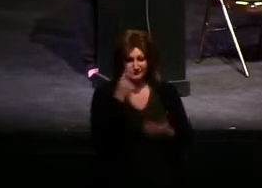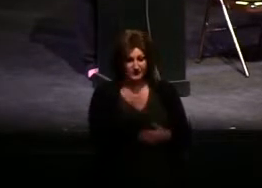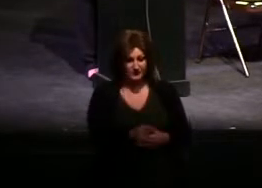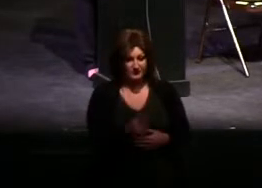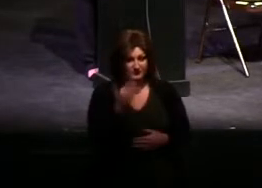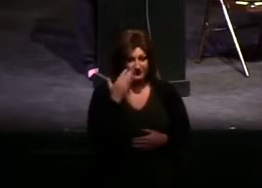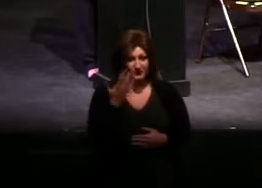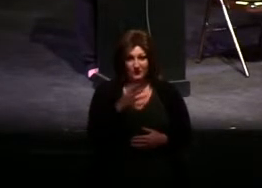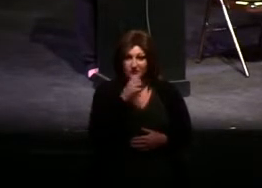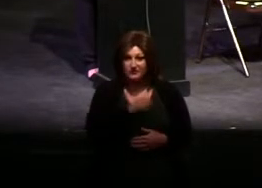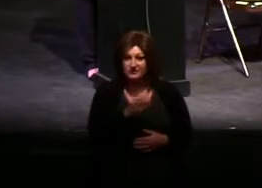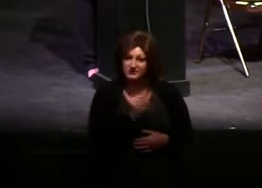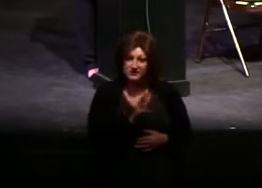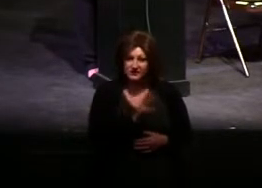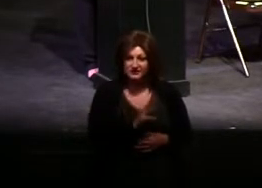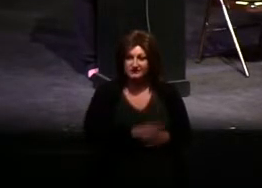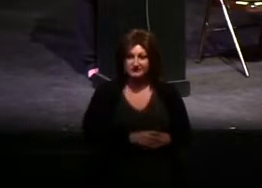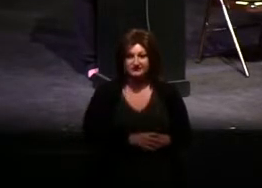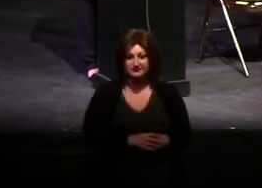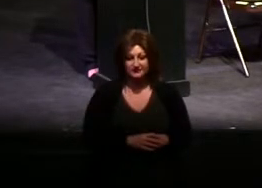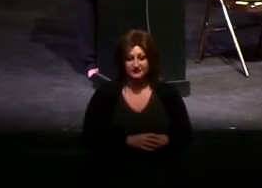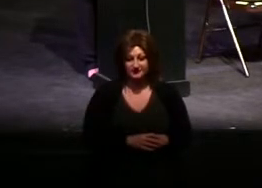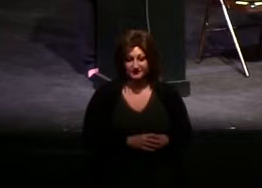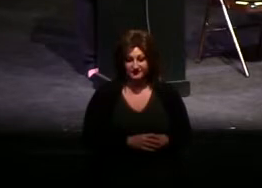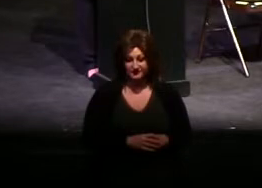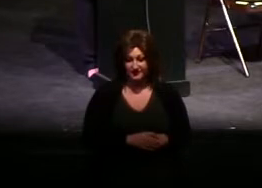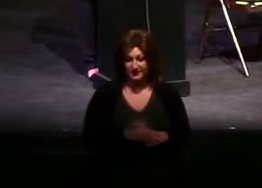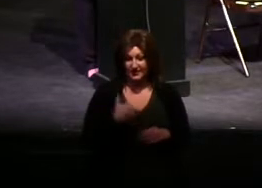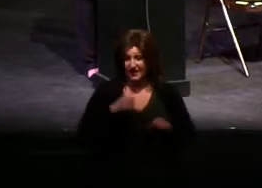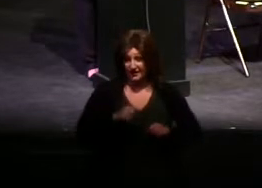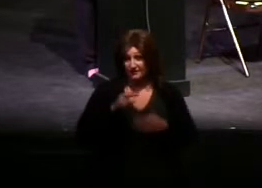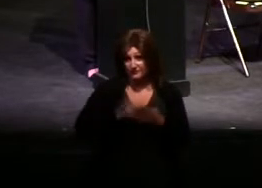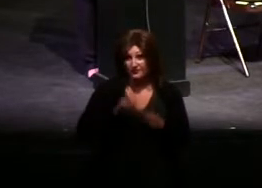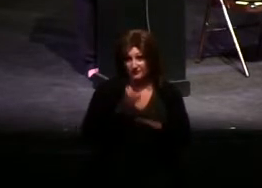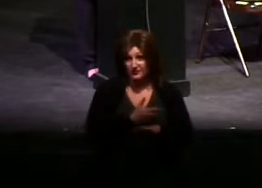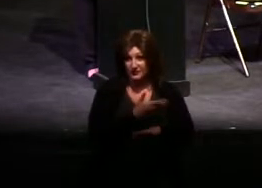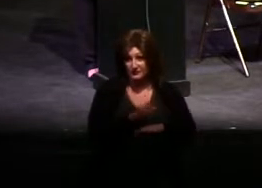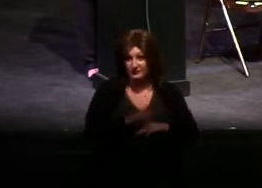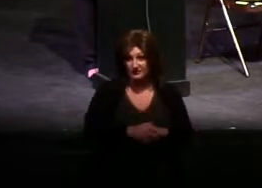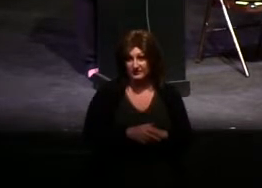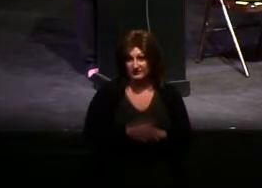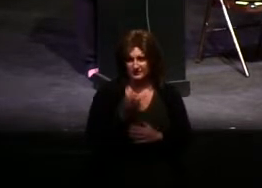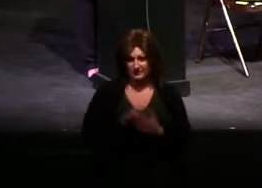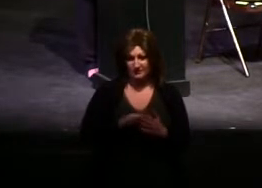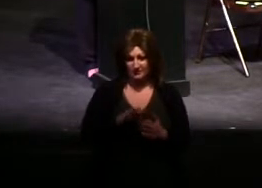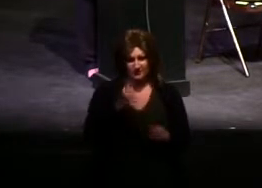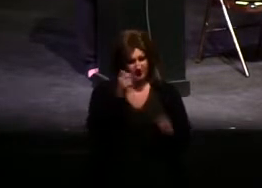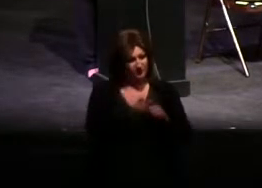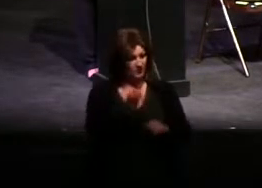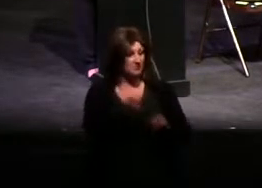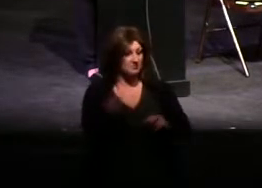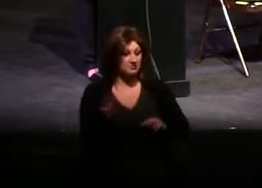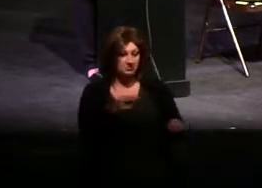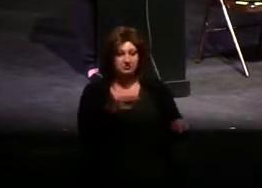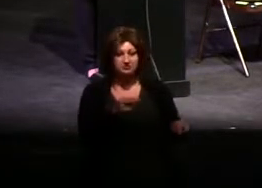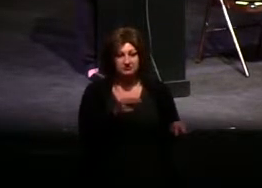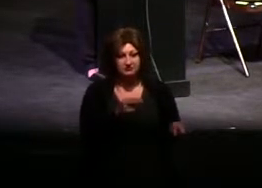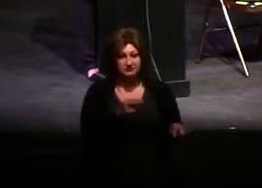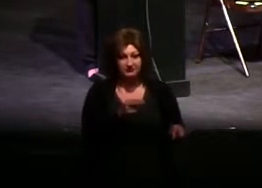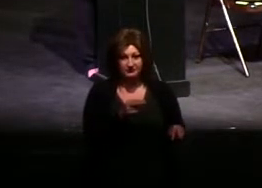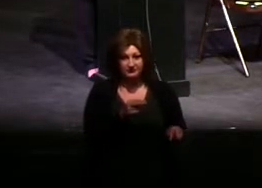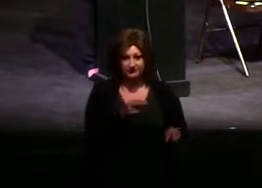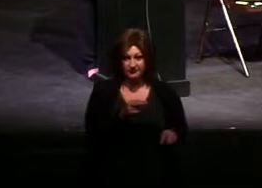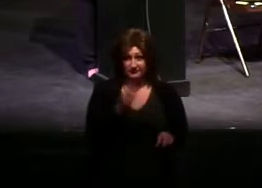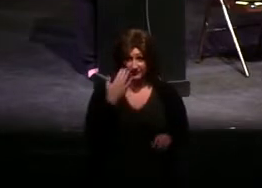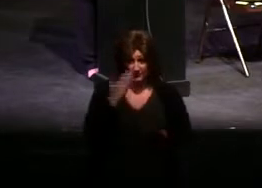what when you're about 6? "I can read music." They both seem to remember that I'm there. "Do you